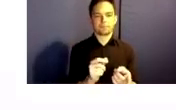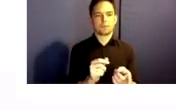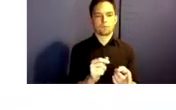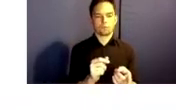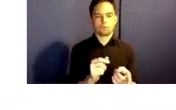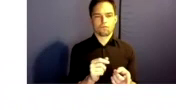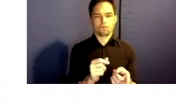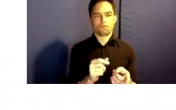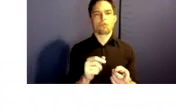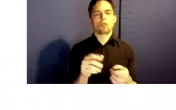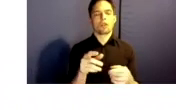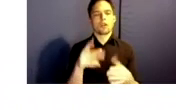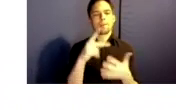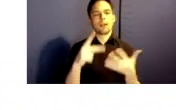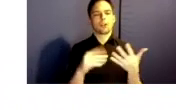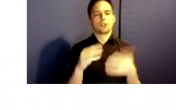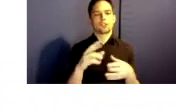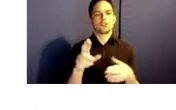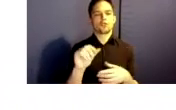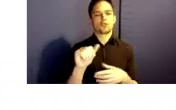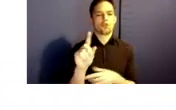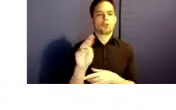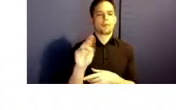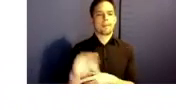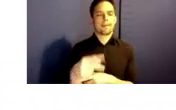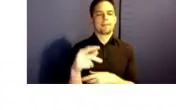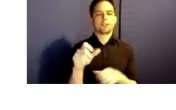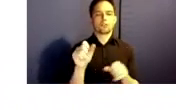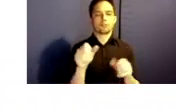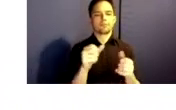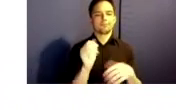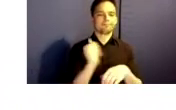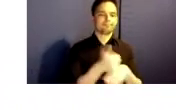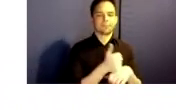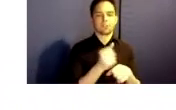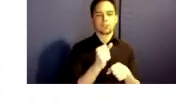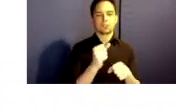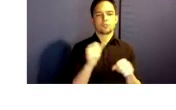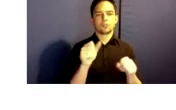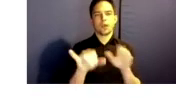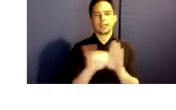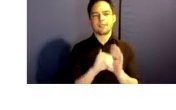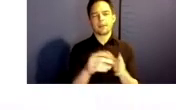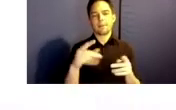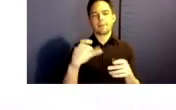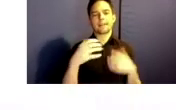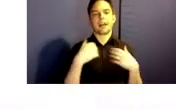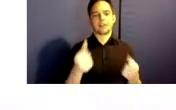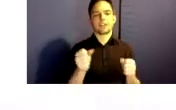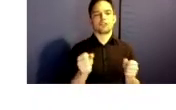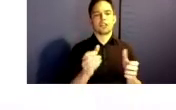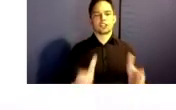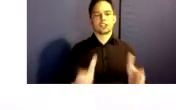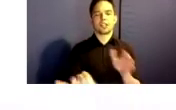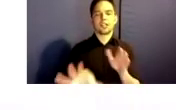prioritization roadmap was established in order to identify the public health strategies and target priority